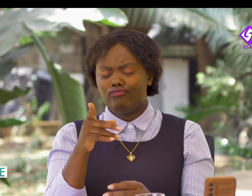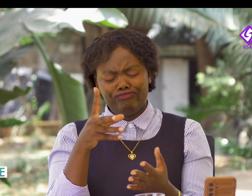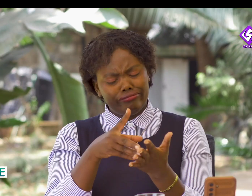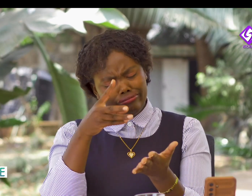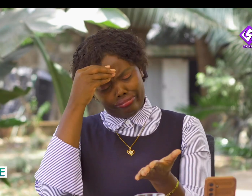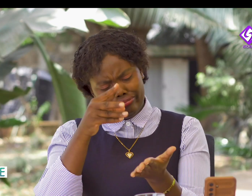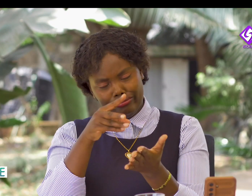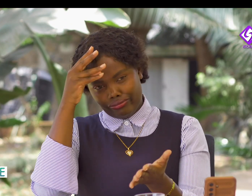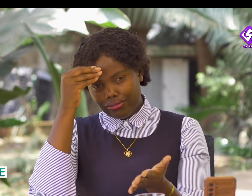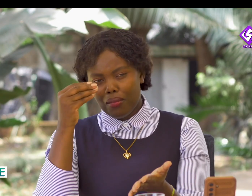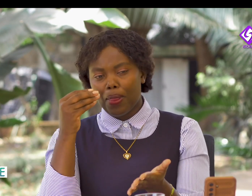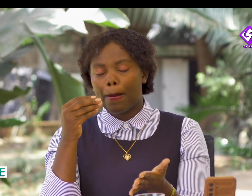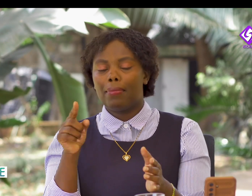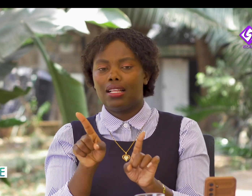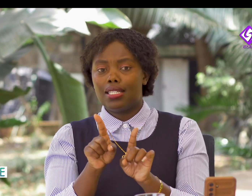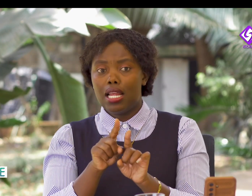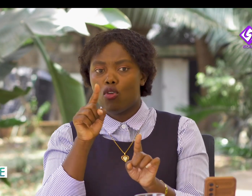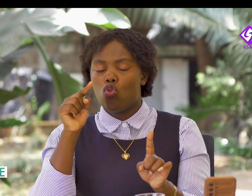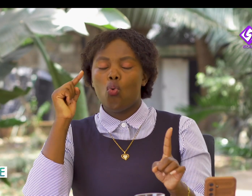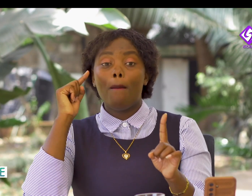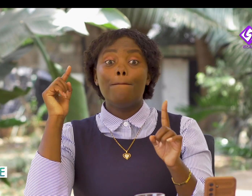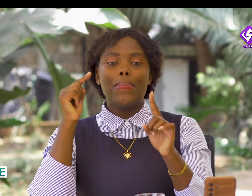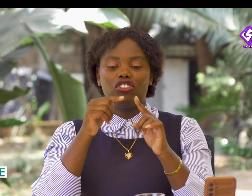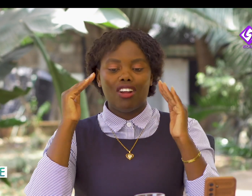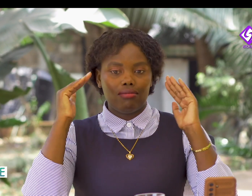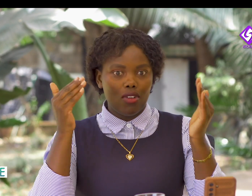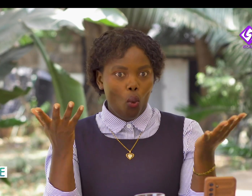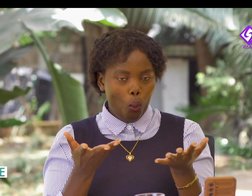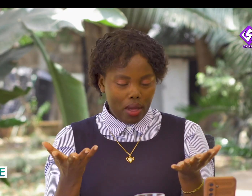UK, to learn more about the mental health.